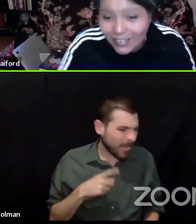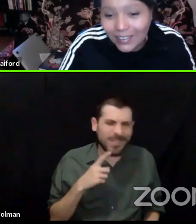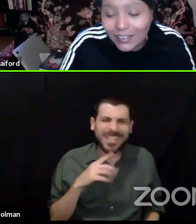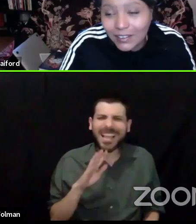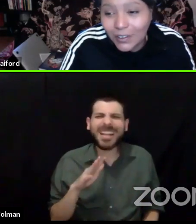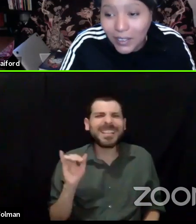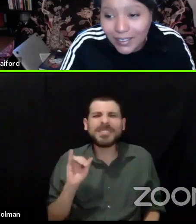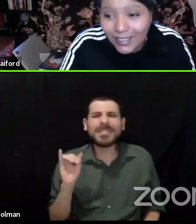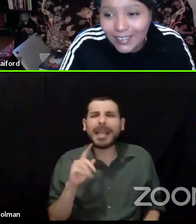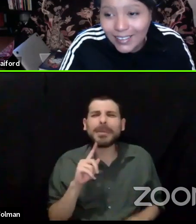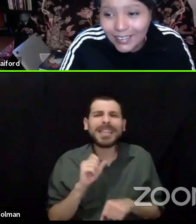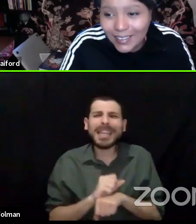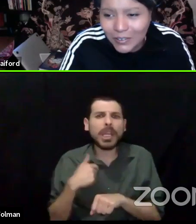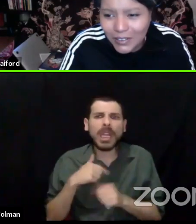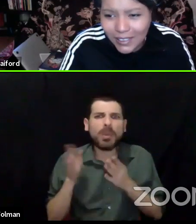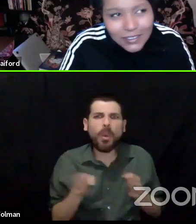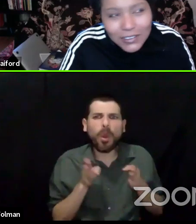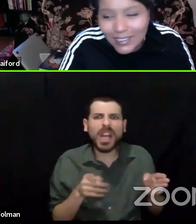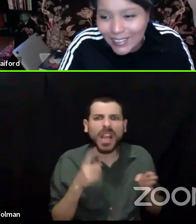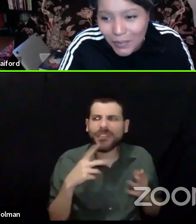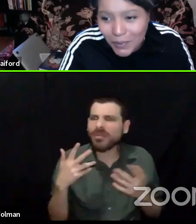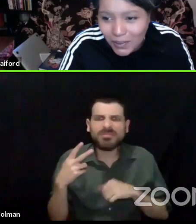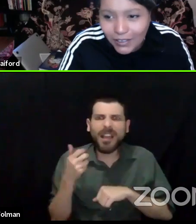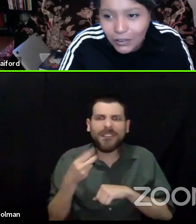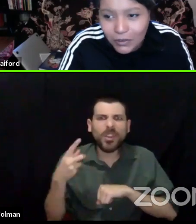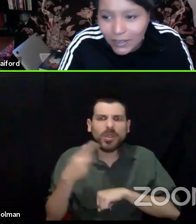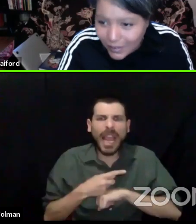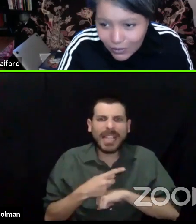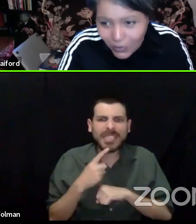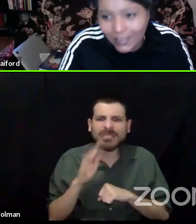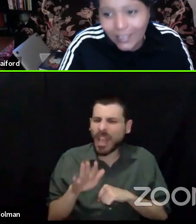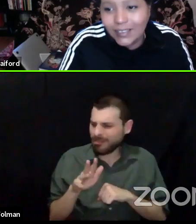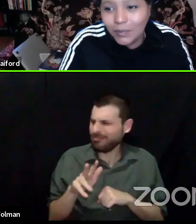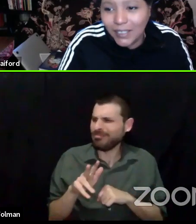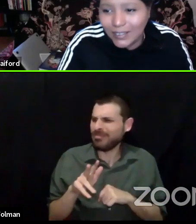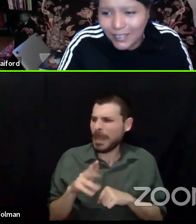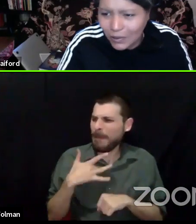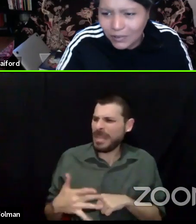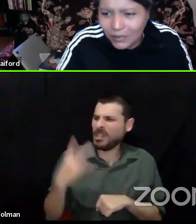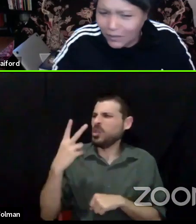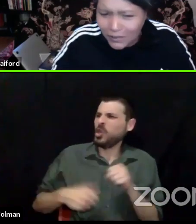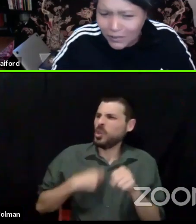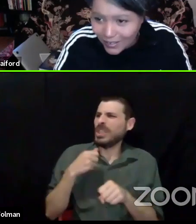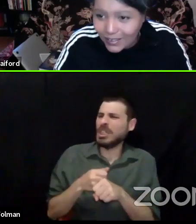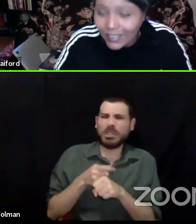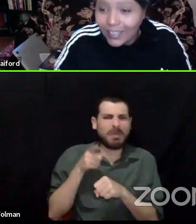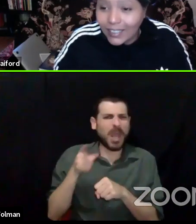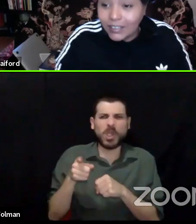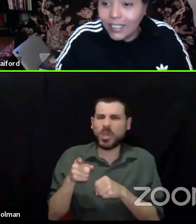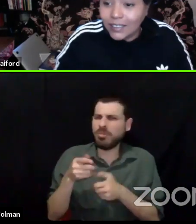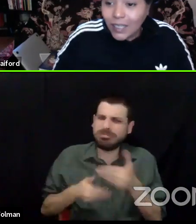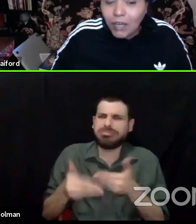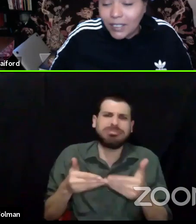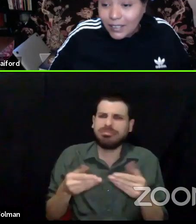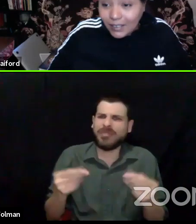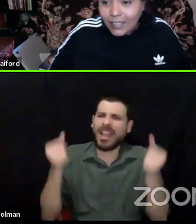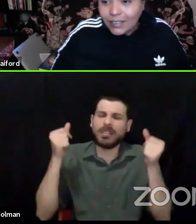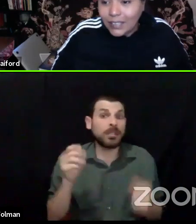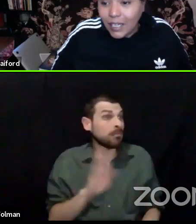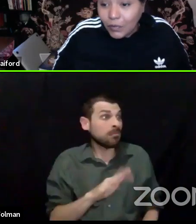really literally organized that together. And he was like, it usually take people like 2 years to organize something like this. How do you do this? And I was like, because I'm